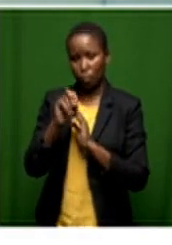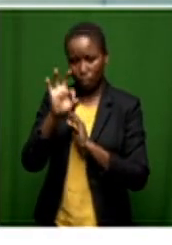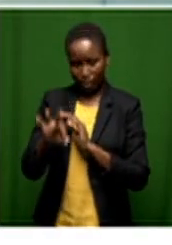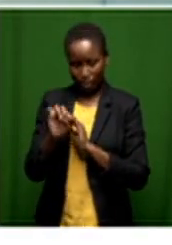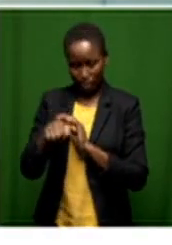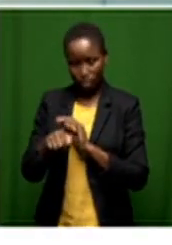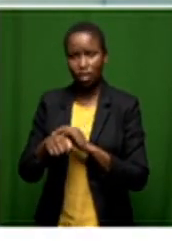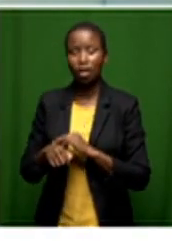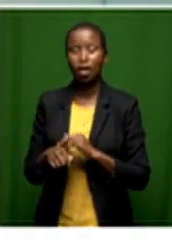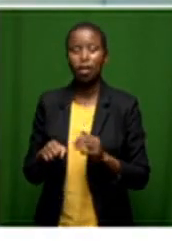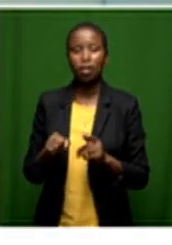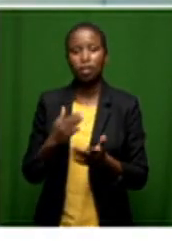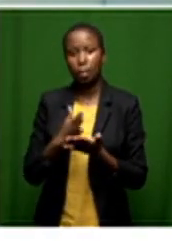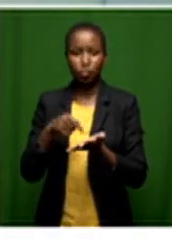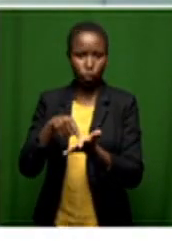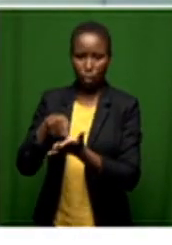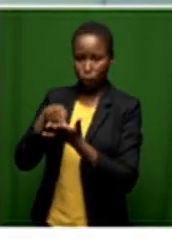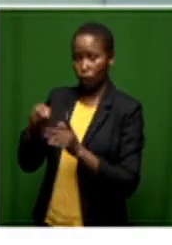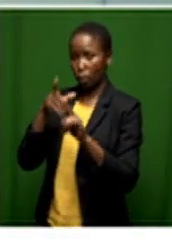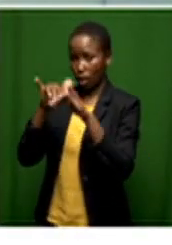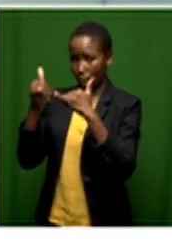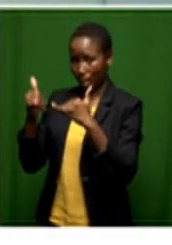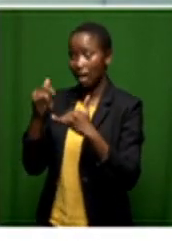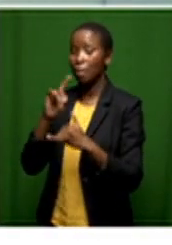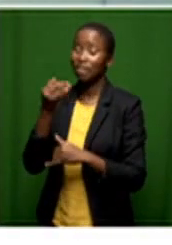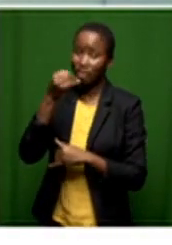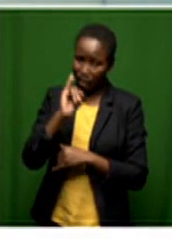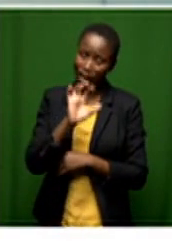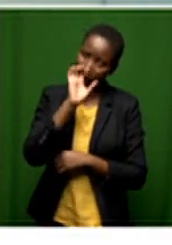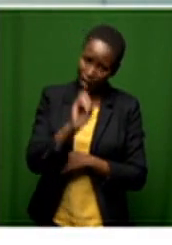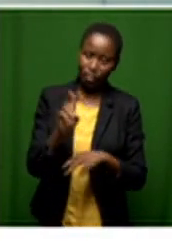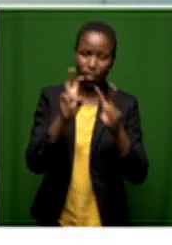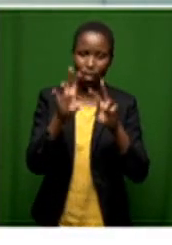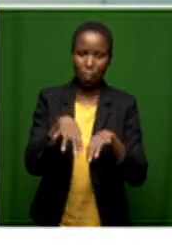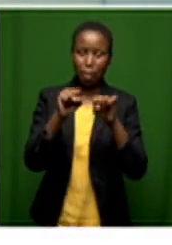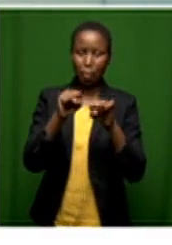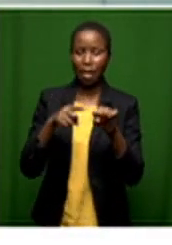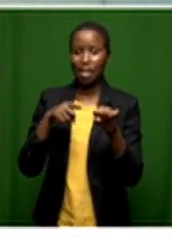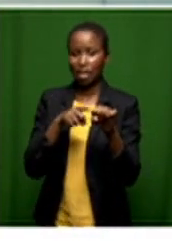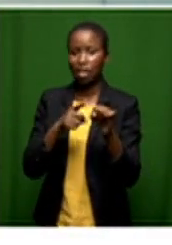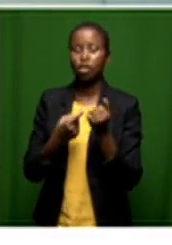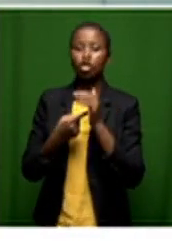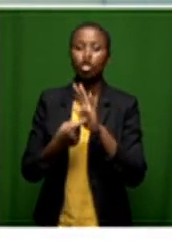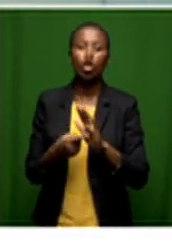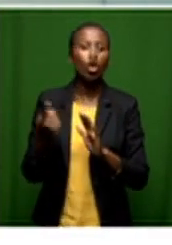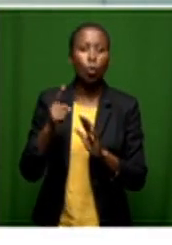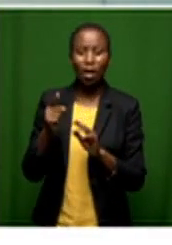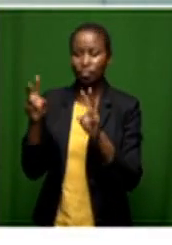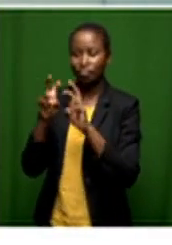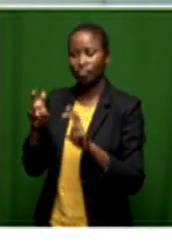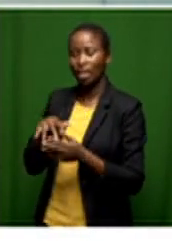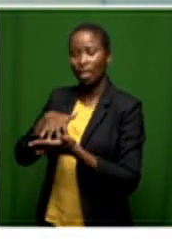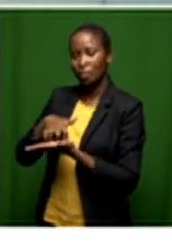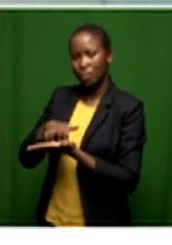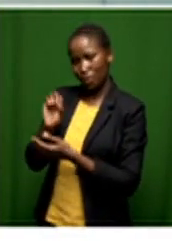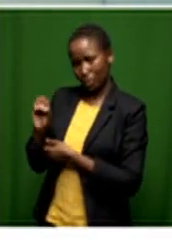reduced demand from industry, we still experience load shedding, which is really a sign of the weakening energy availability